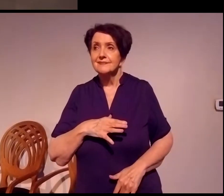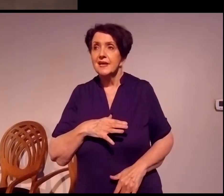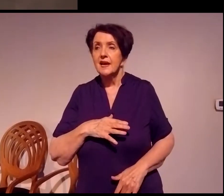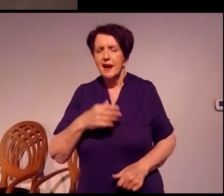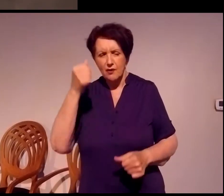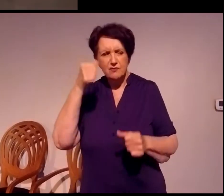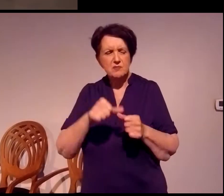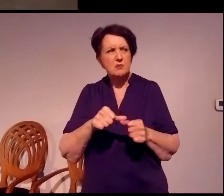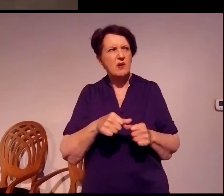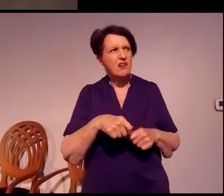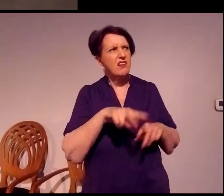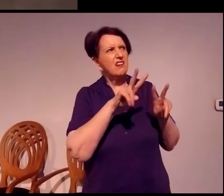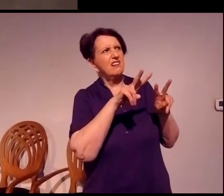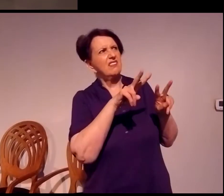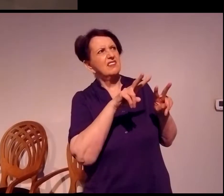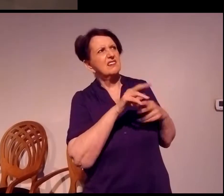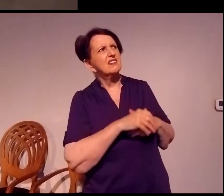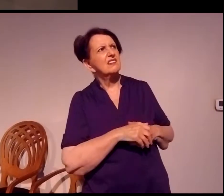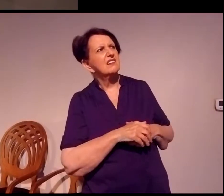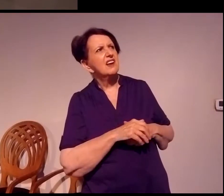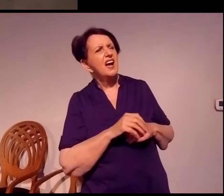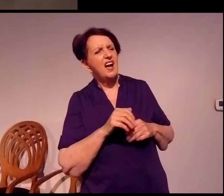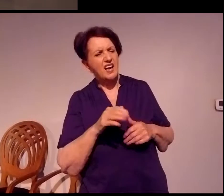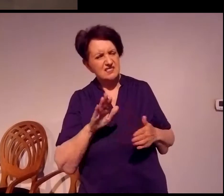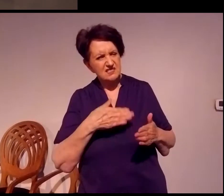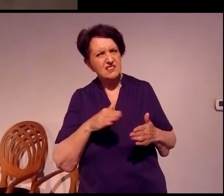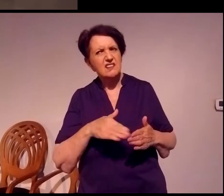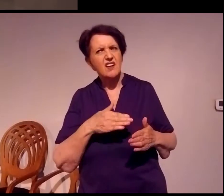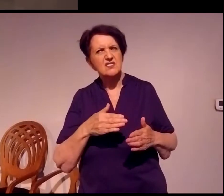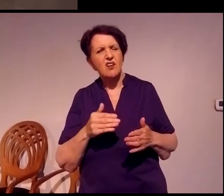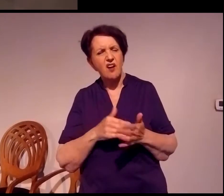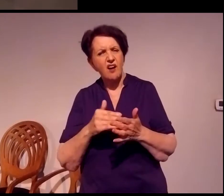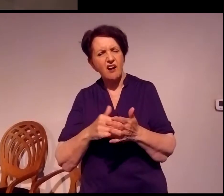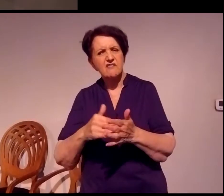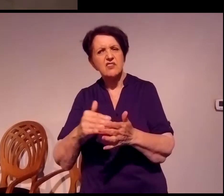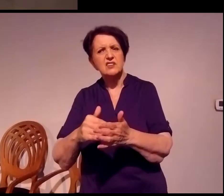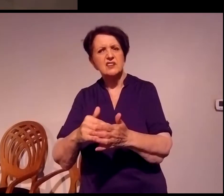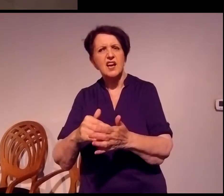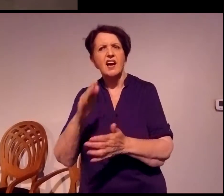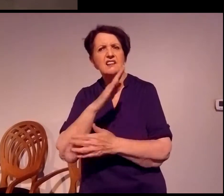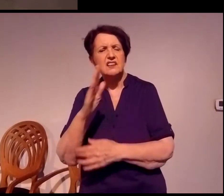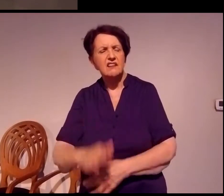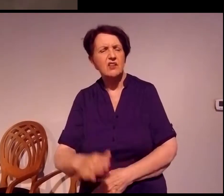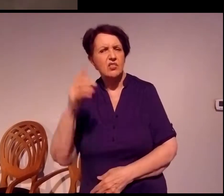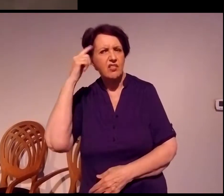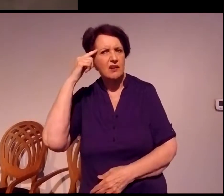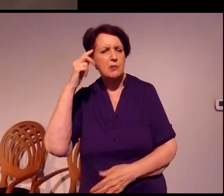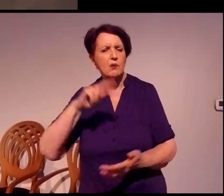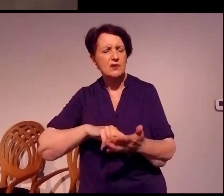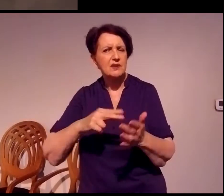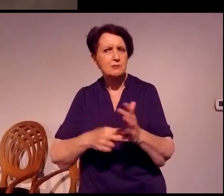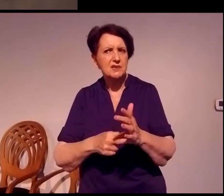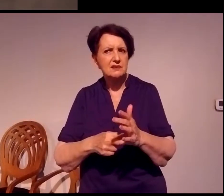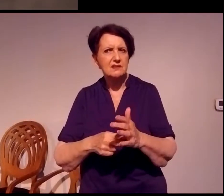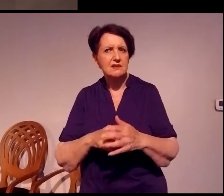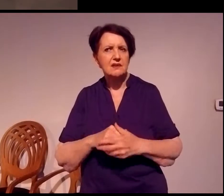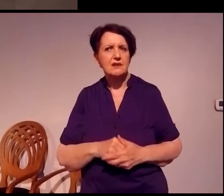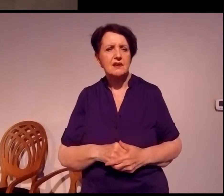looked at that thing and I thought, you know, I sang that song a lot, and I never thought about what any of this meant. So then I thought,